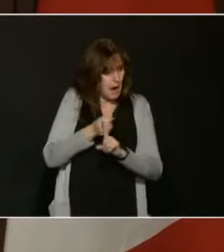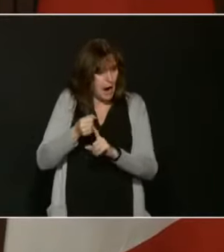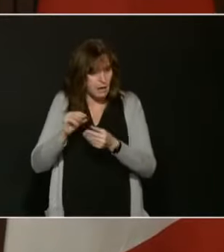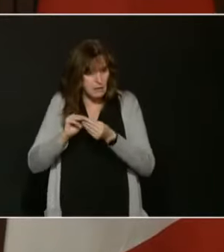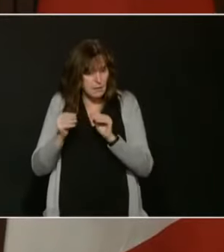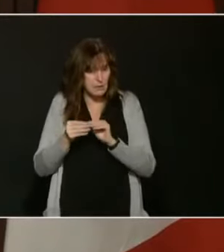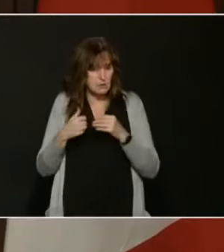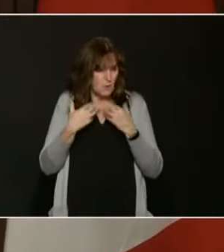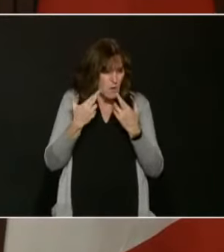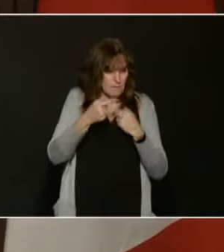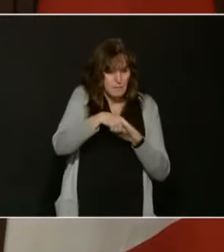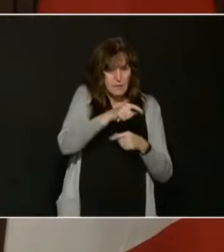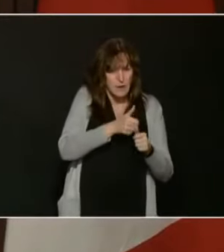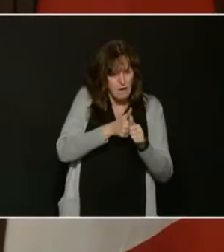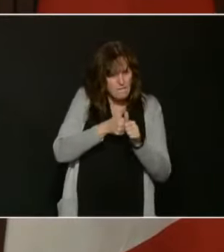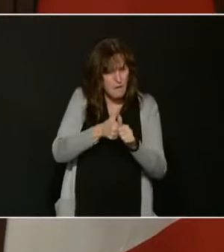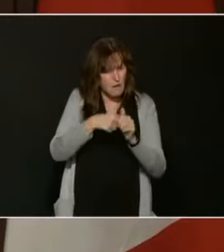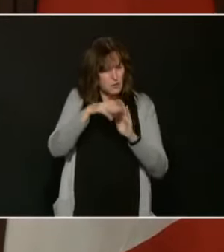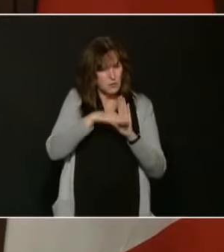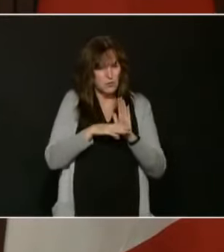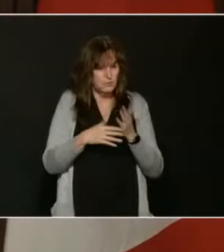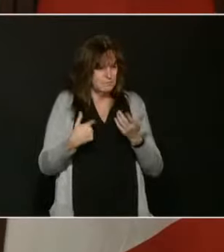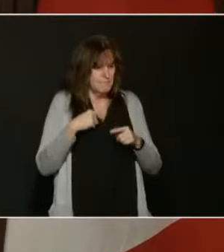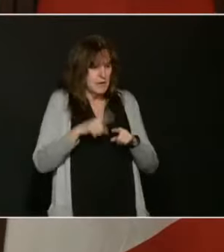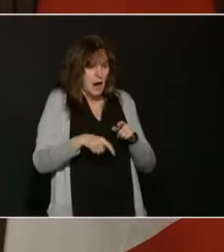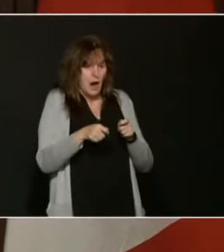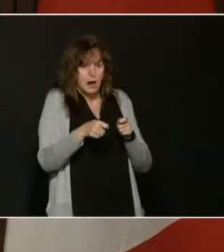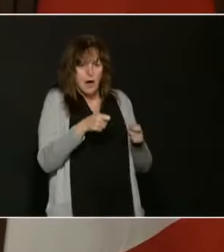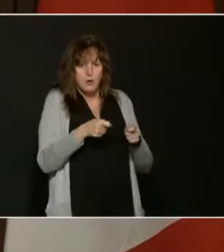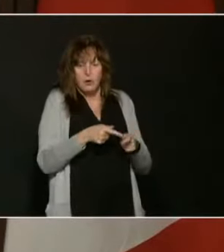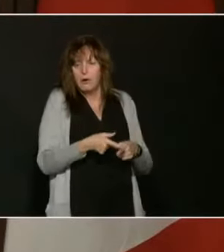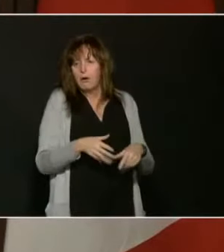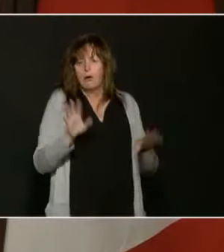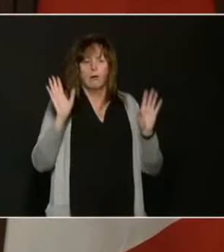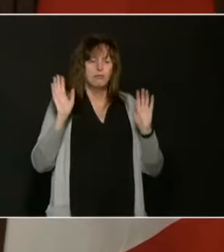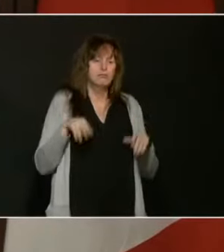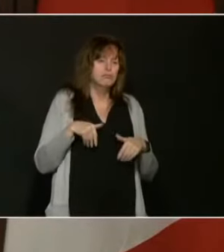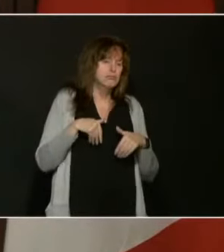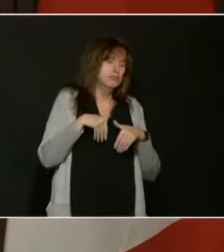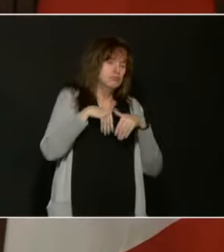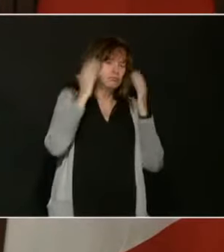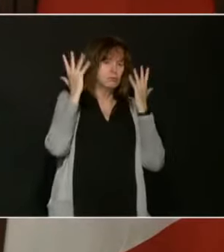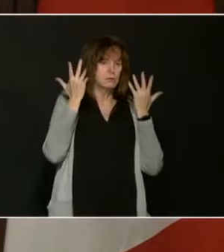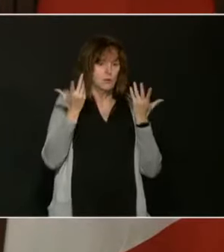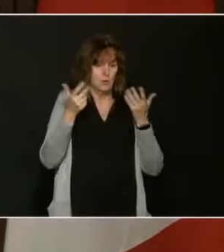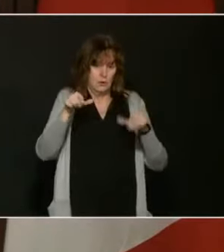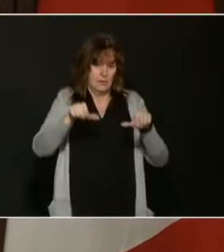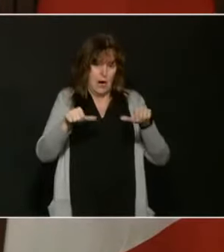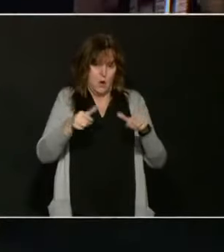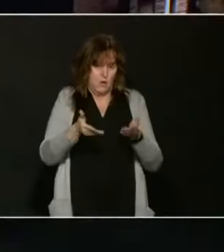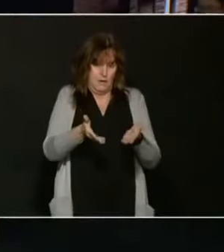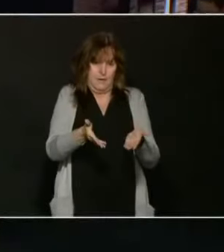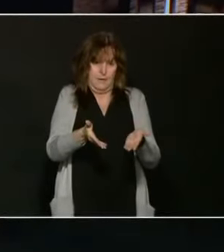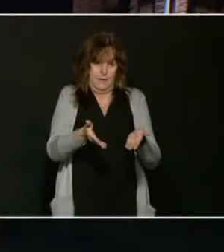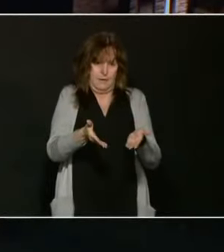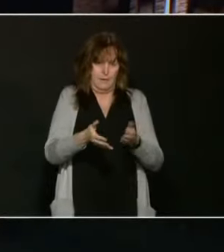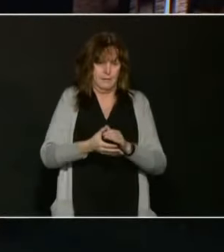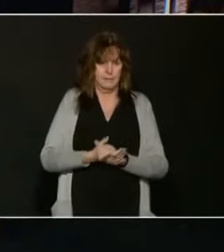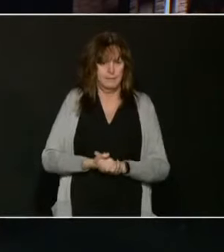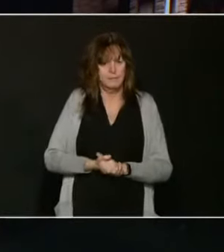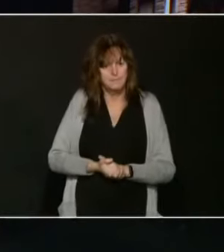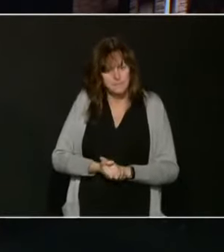impacted behavior, we've been able to control the spread of the variants of concern, but there is uncertainty there as well. Follow up, and this is the last